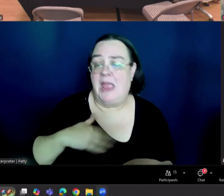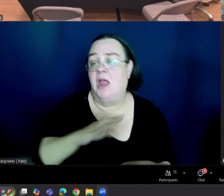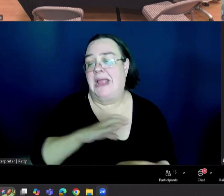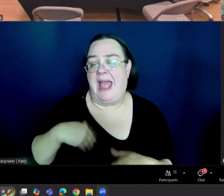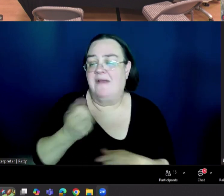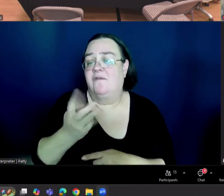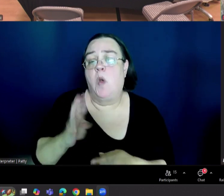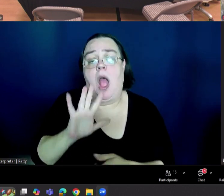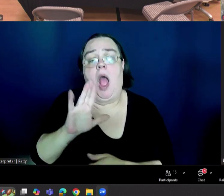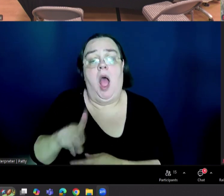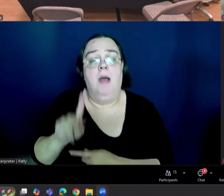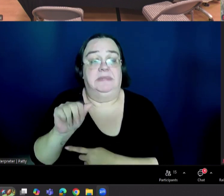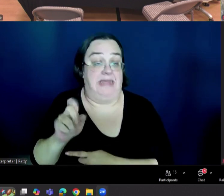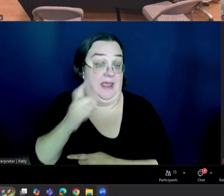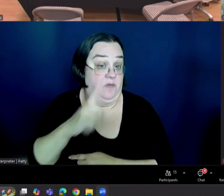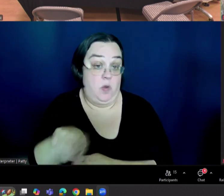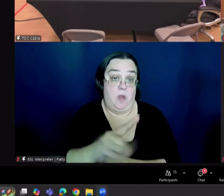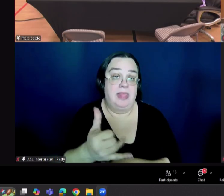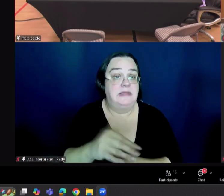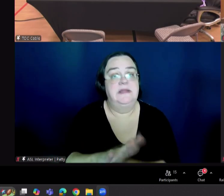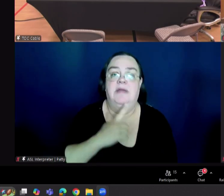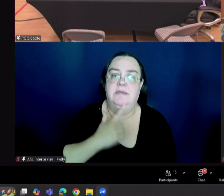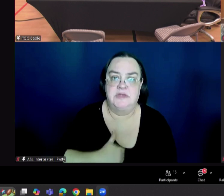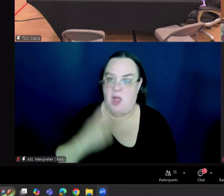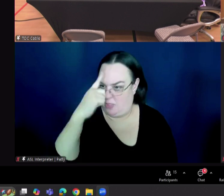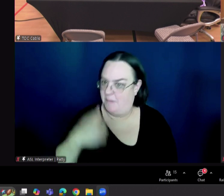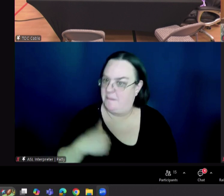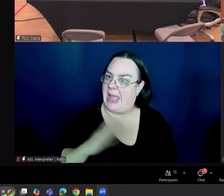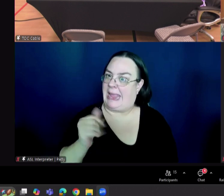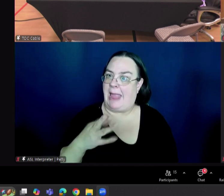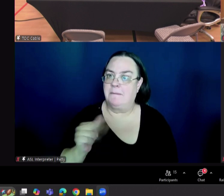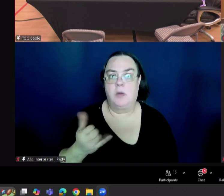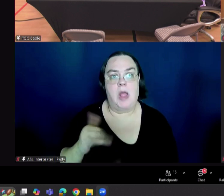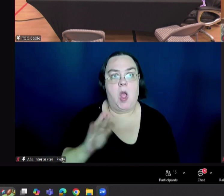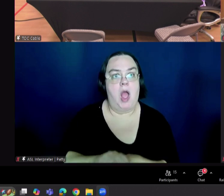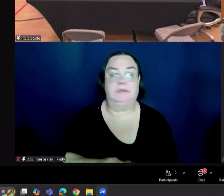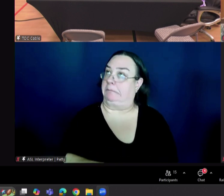updates for you all this evening. I'm sorry. I thought my camera was on.